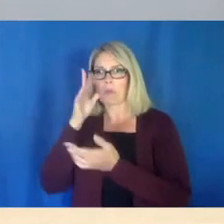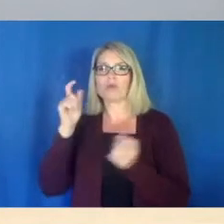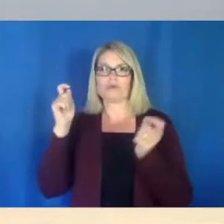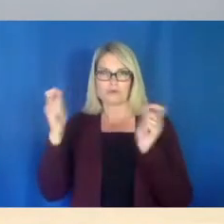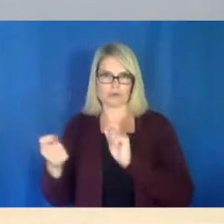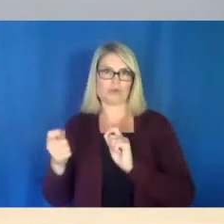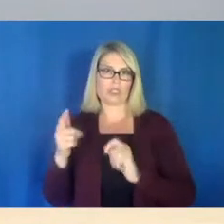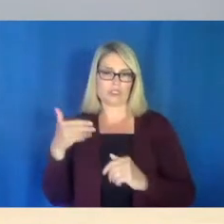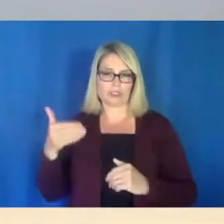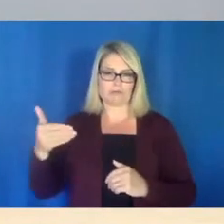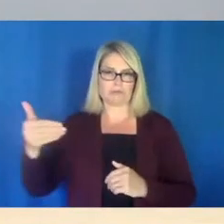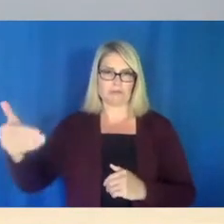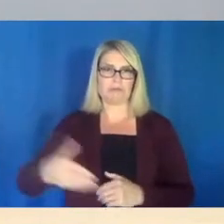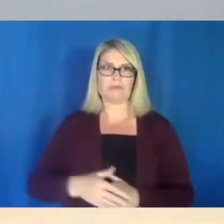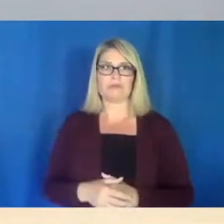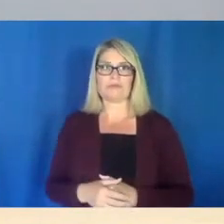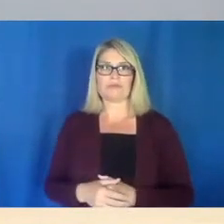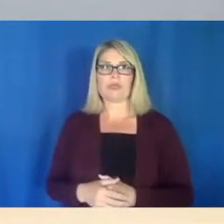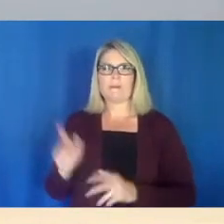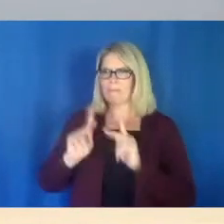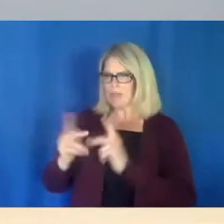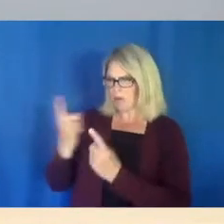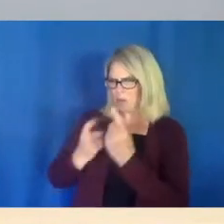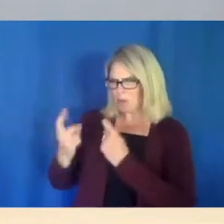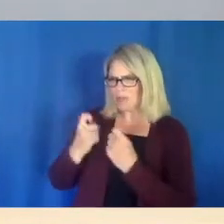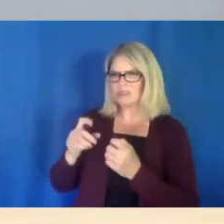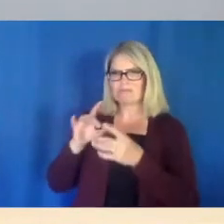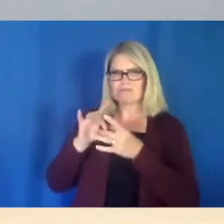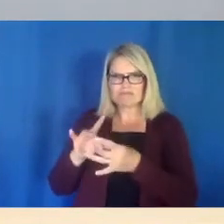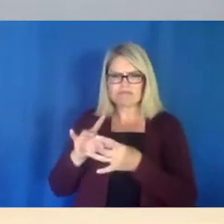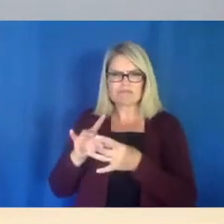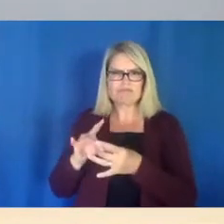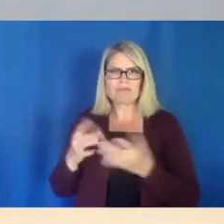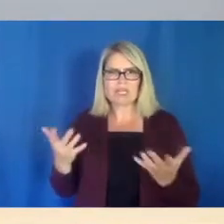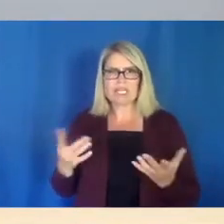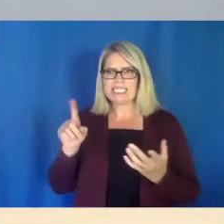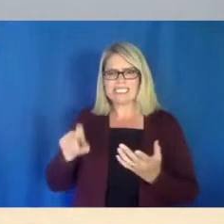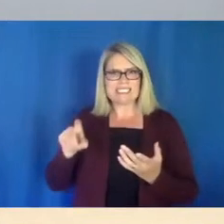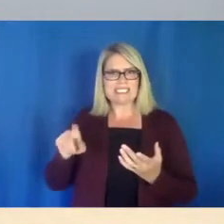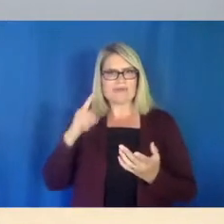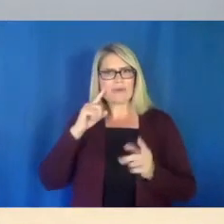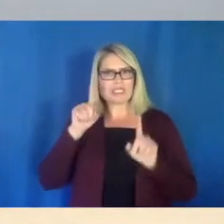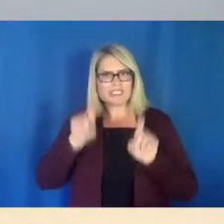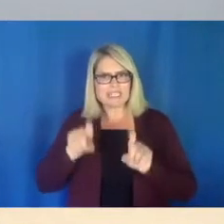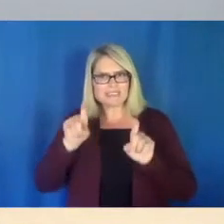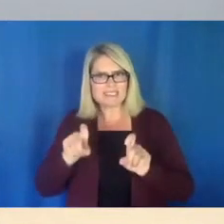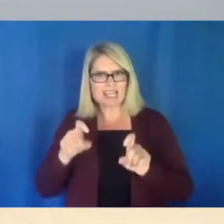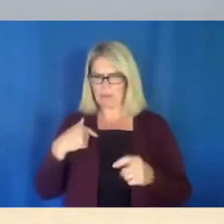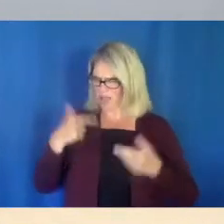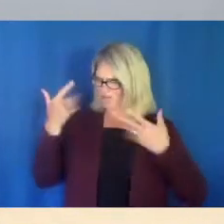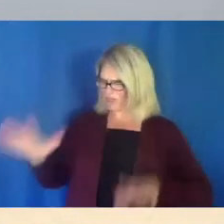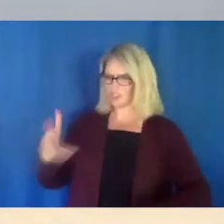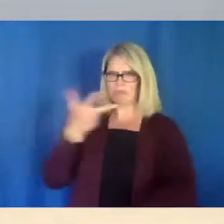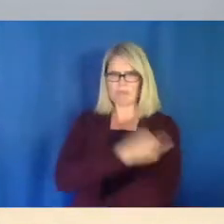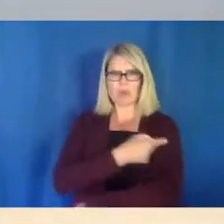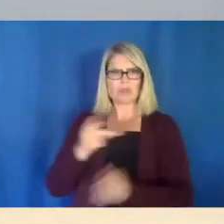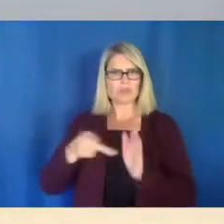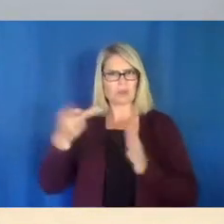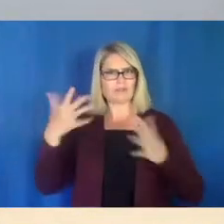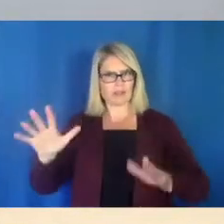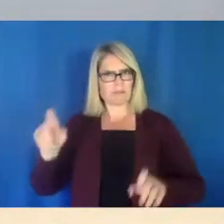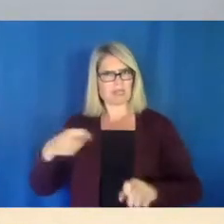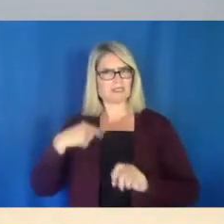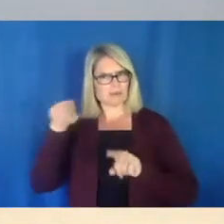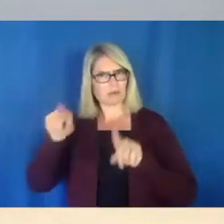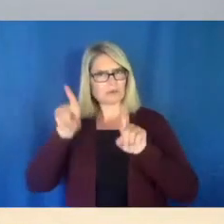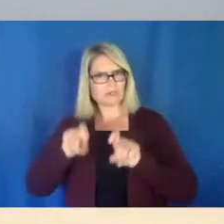We have been receiving a number of questions related to the need for testing when individuals are fully vaccinated. There is still a